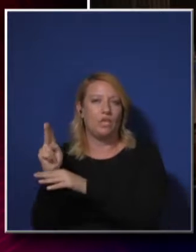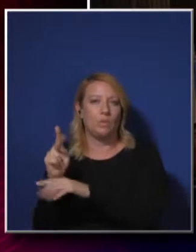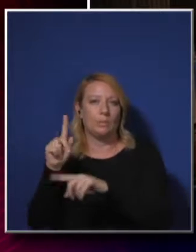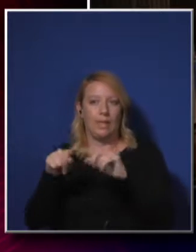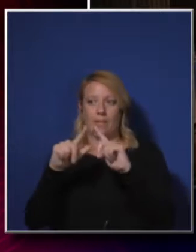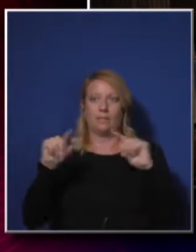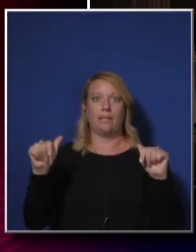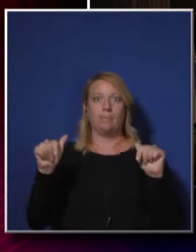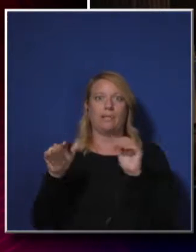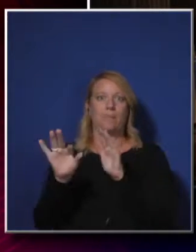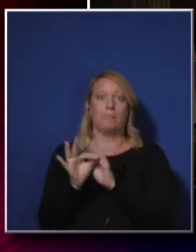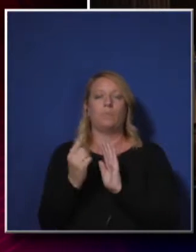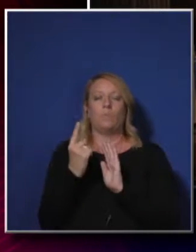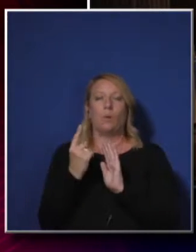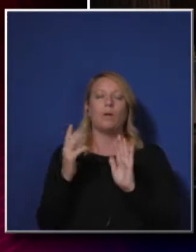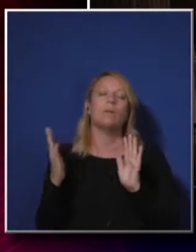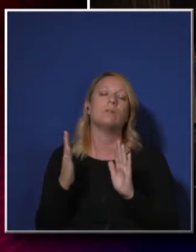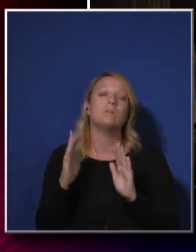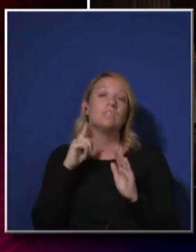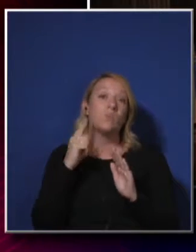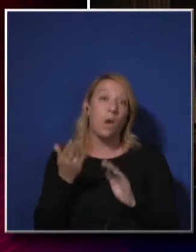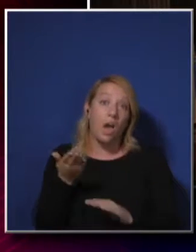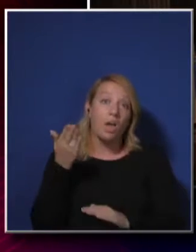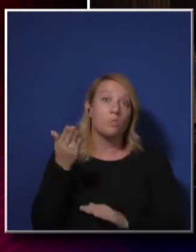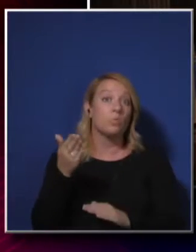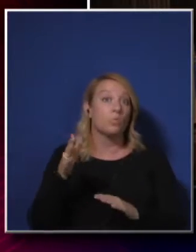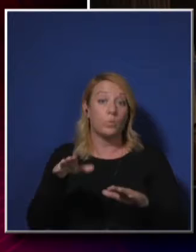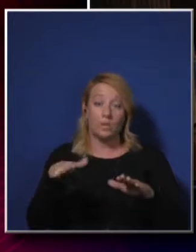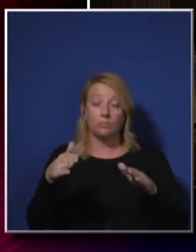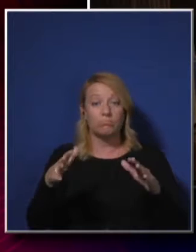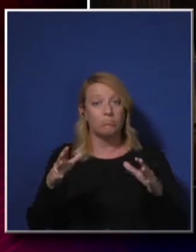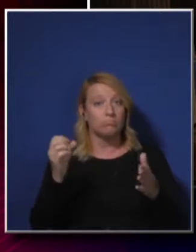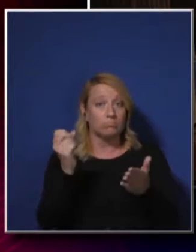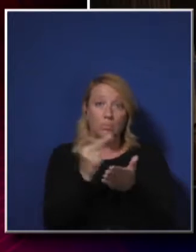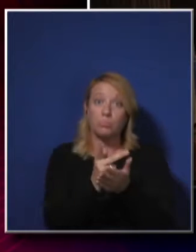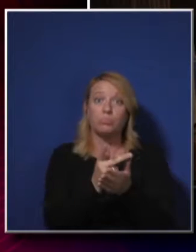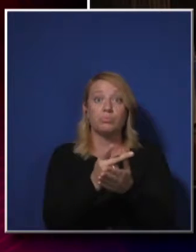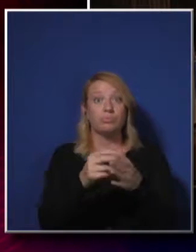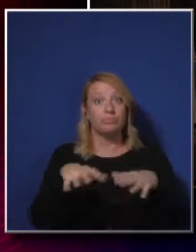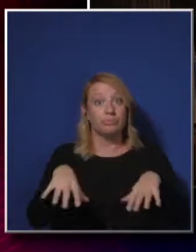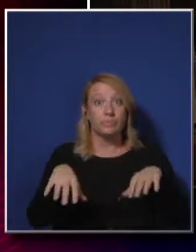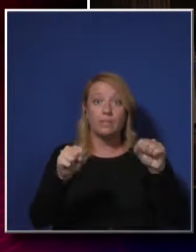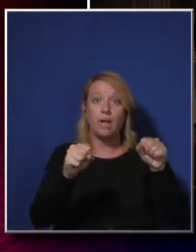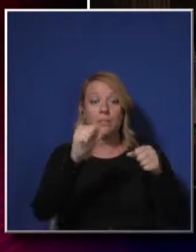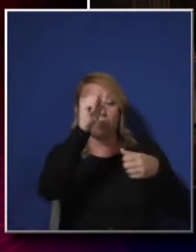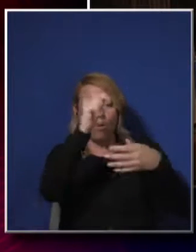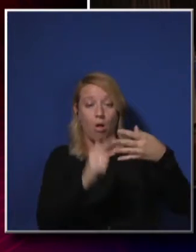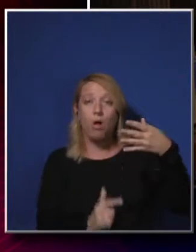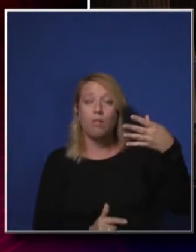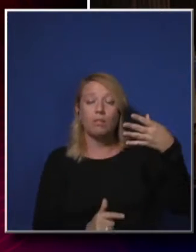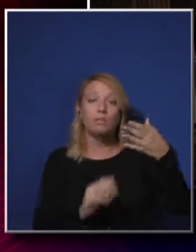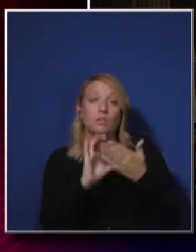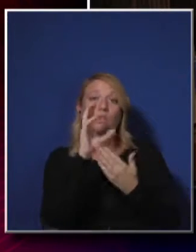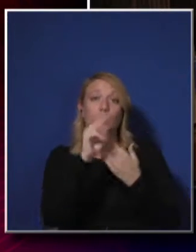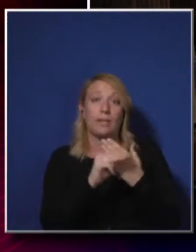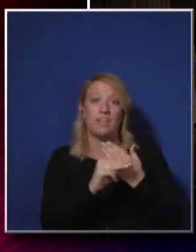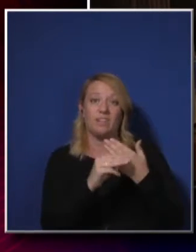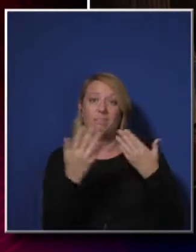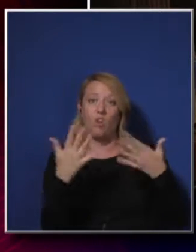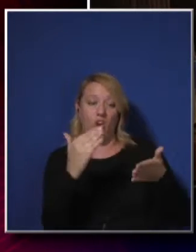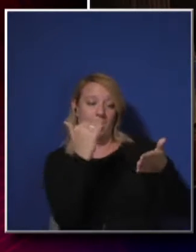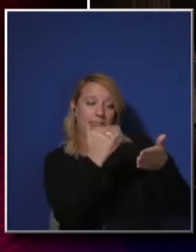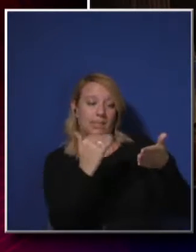we adopt all of the curricula listed in this agenda item to be approved for